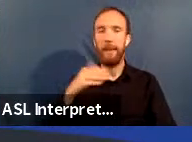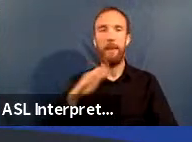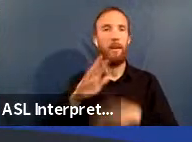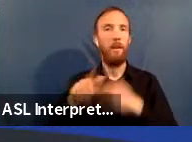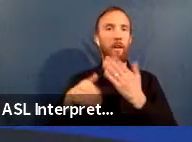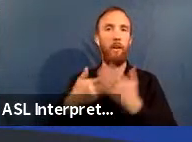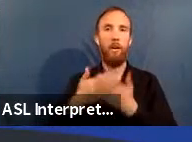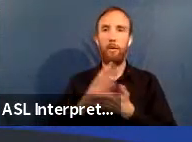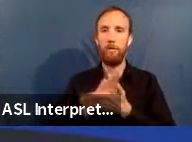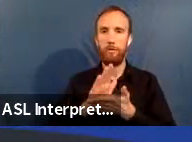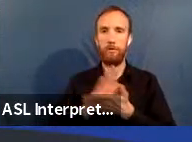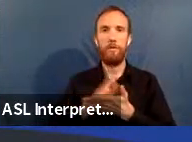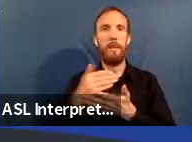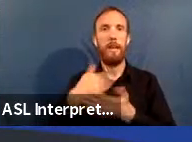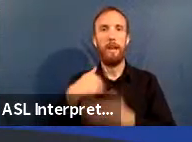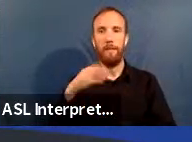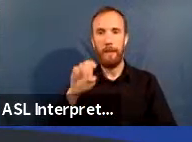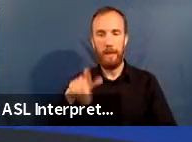score.